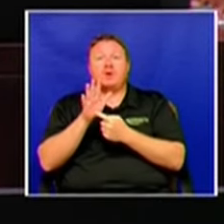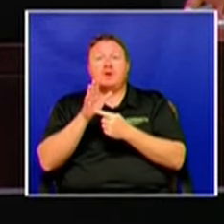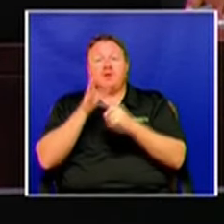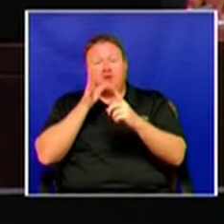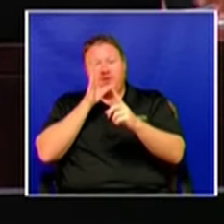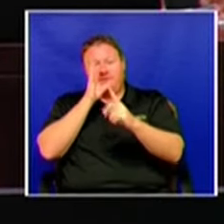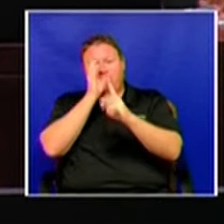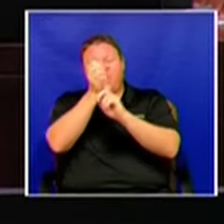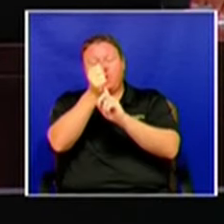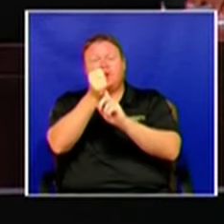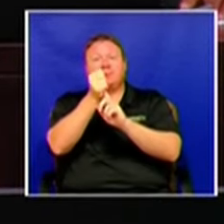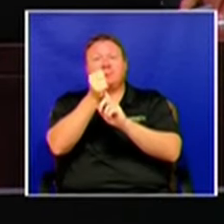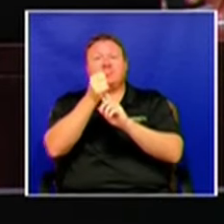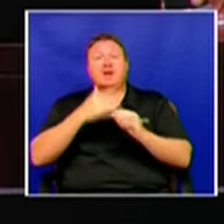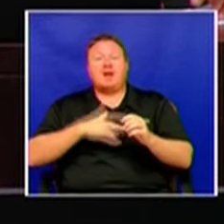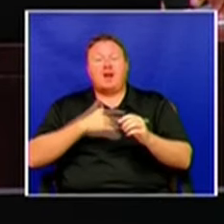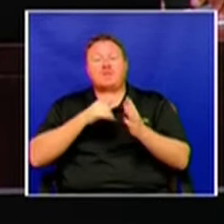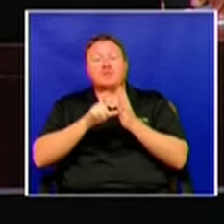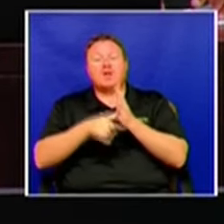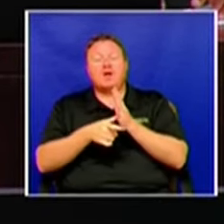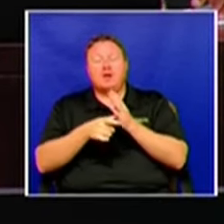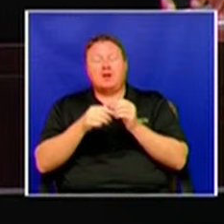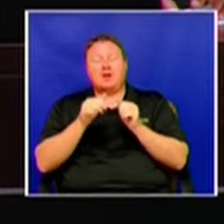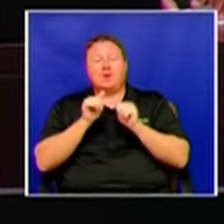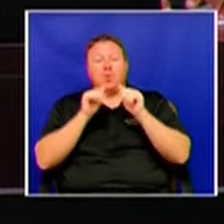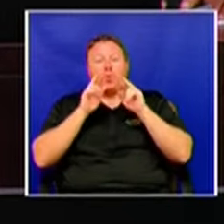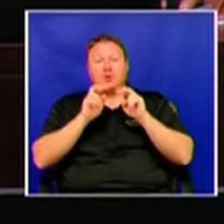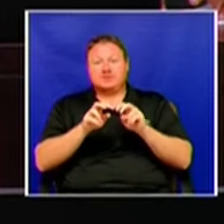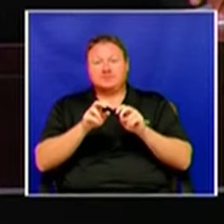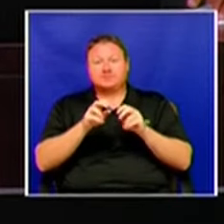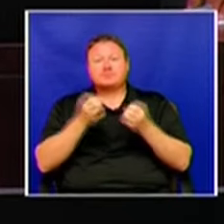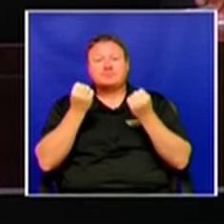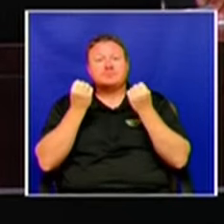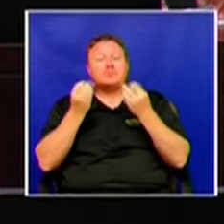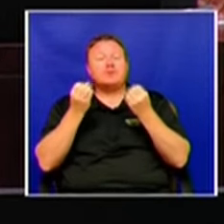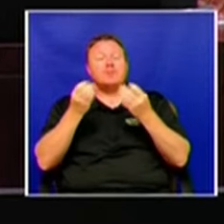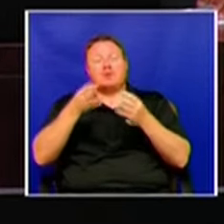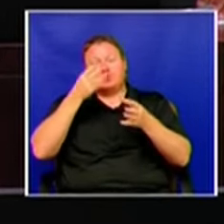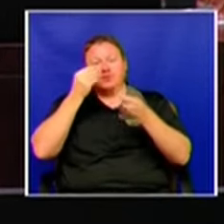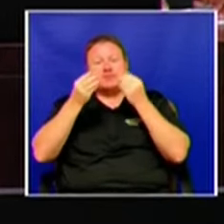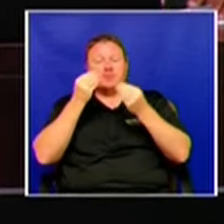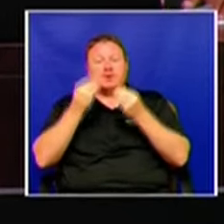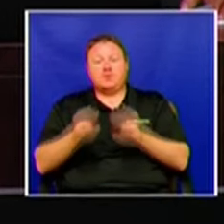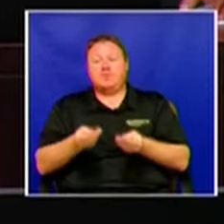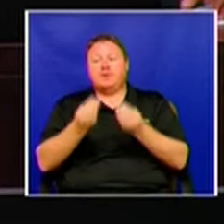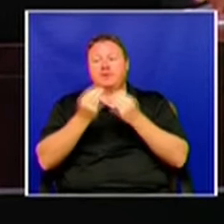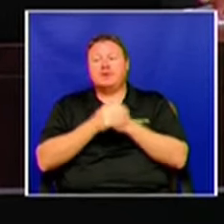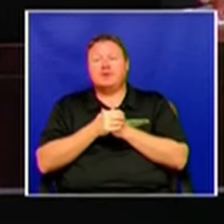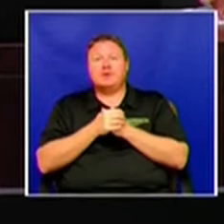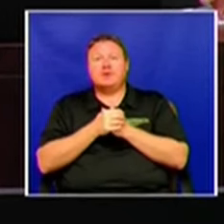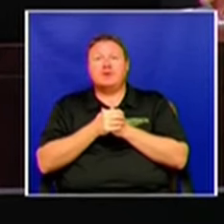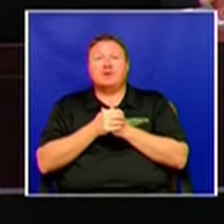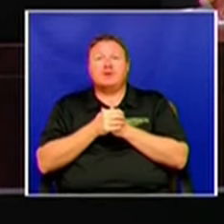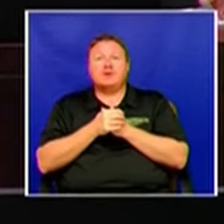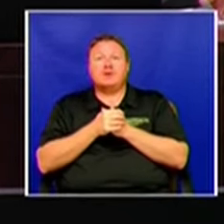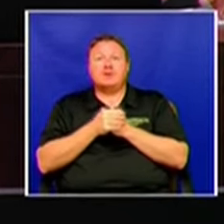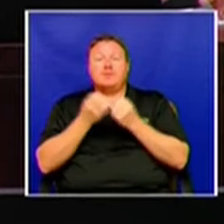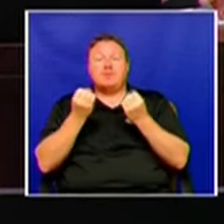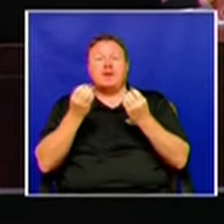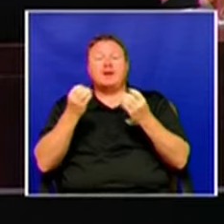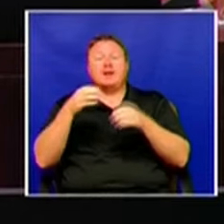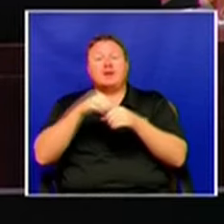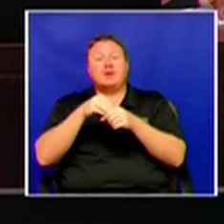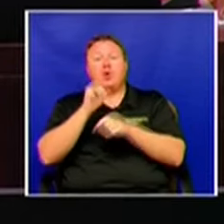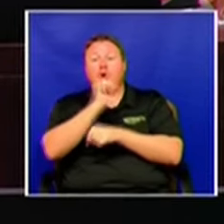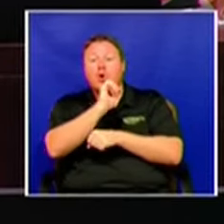audit is to collect as much information, some of which already resides in her